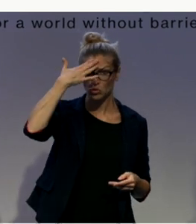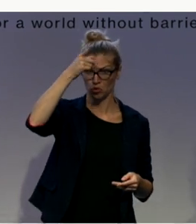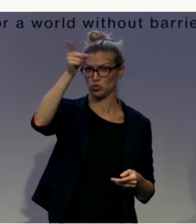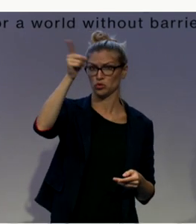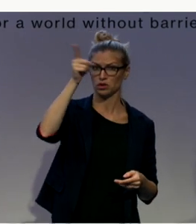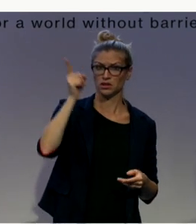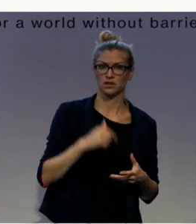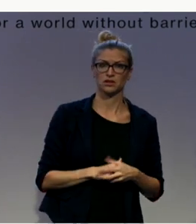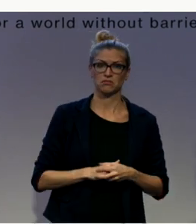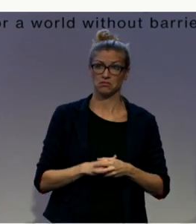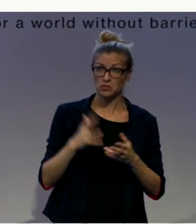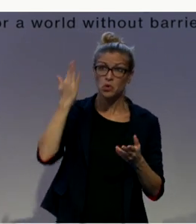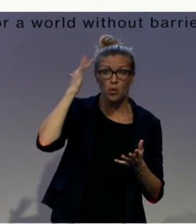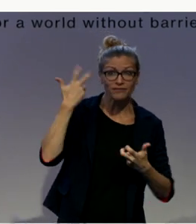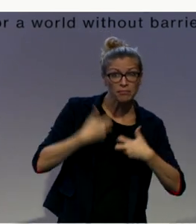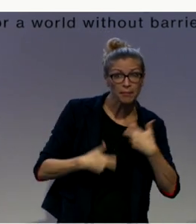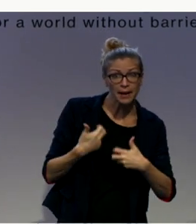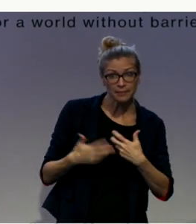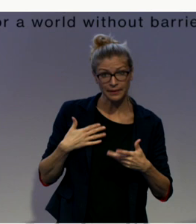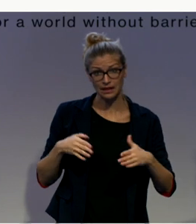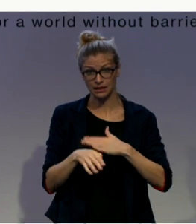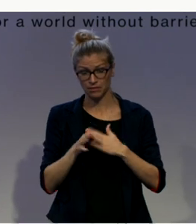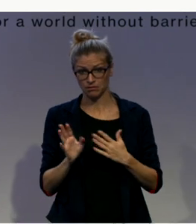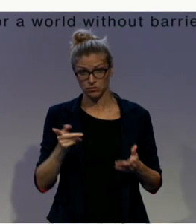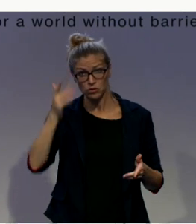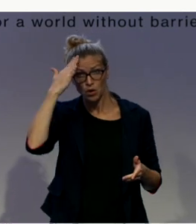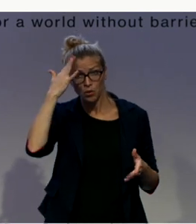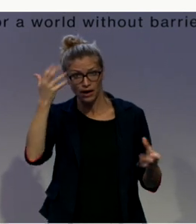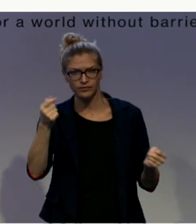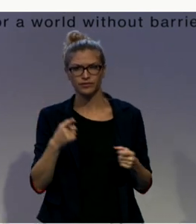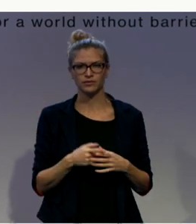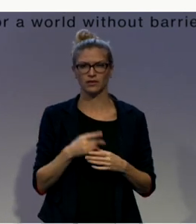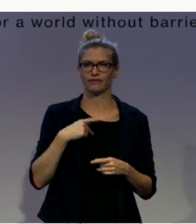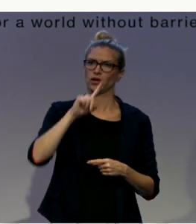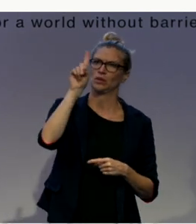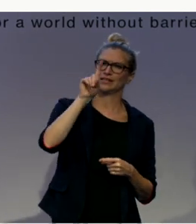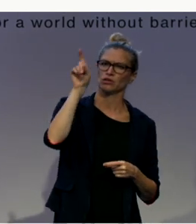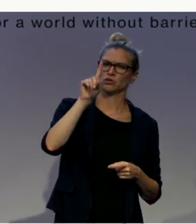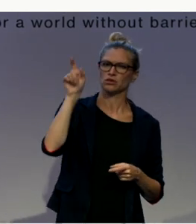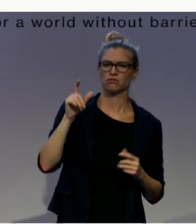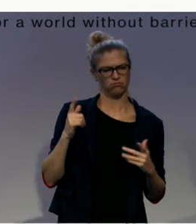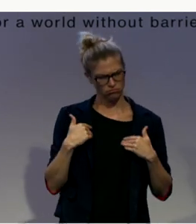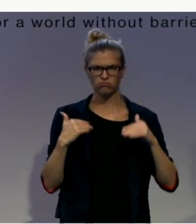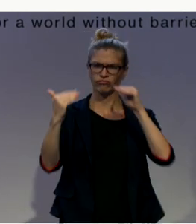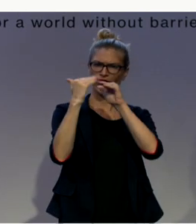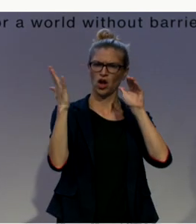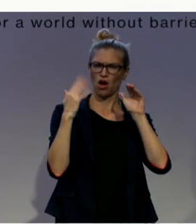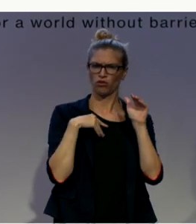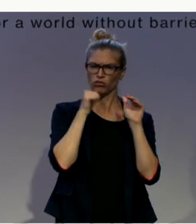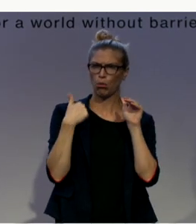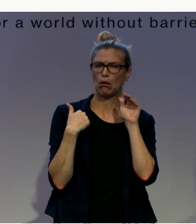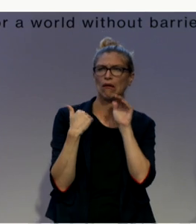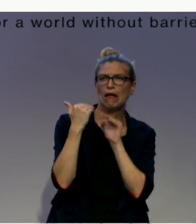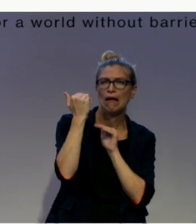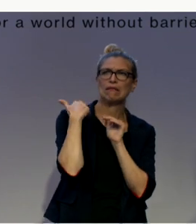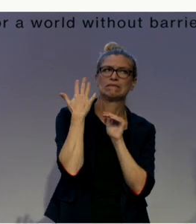have impairment or whatever? I ask those questions so I don't stand in the weak position. Yes.